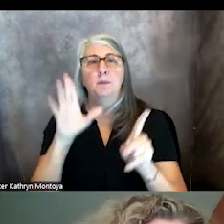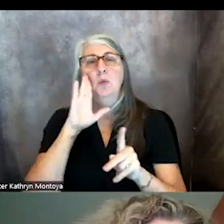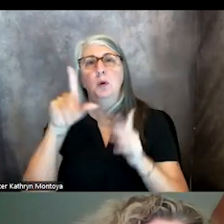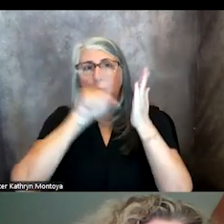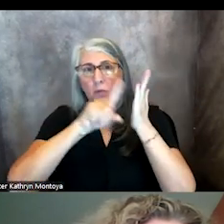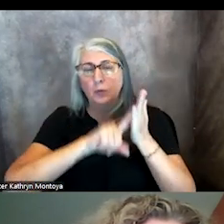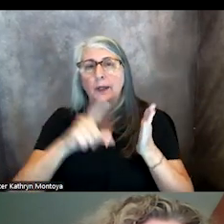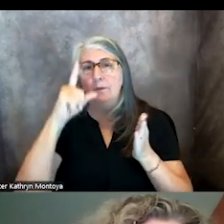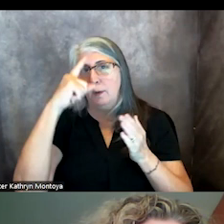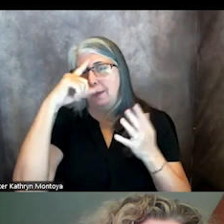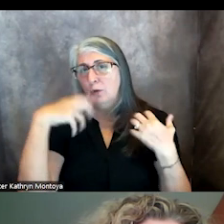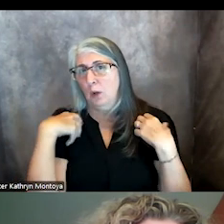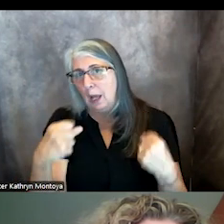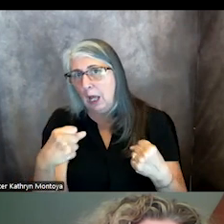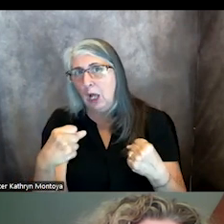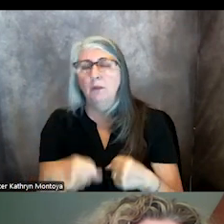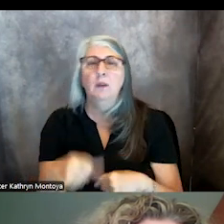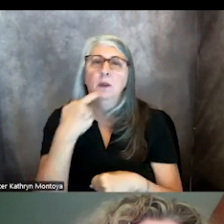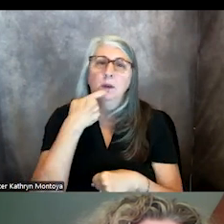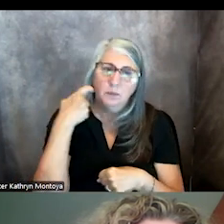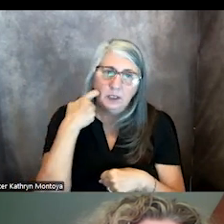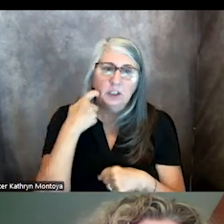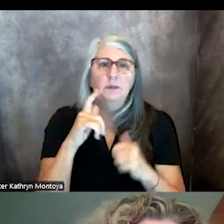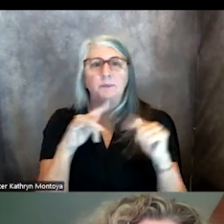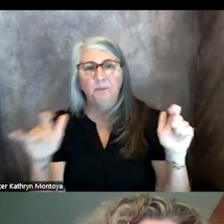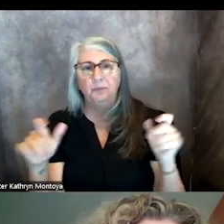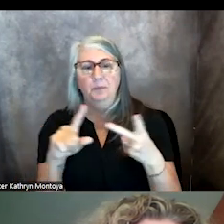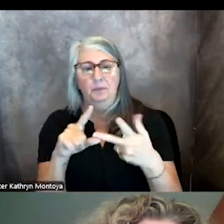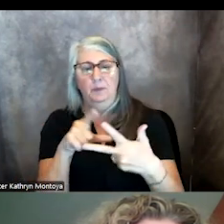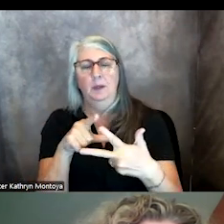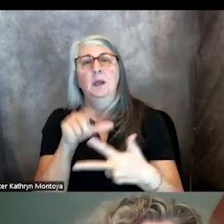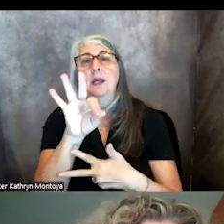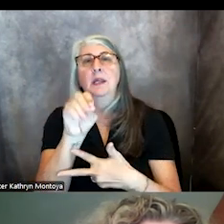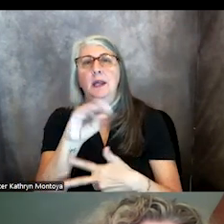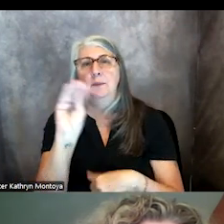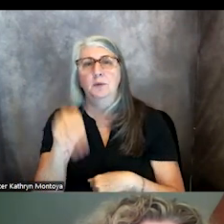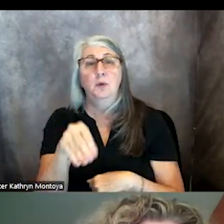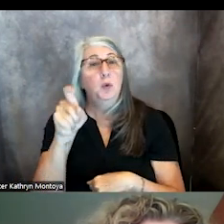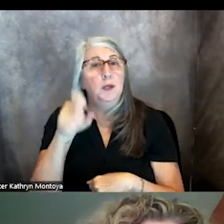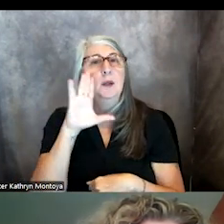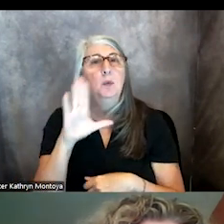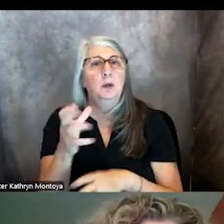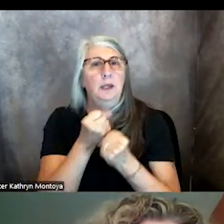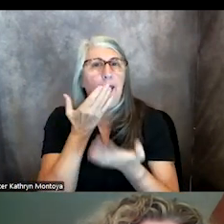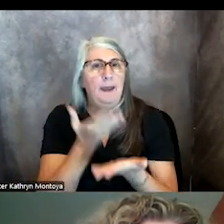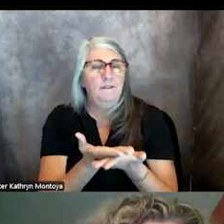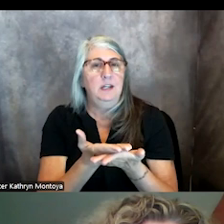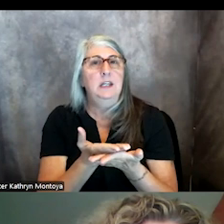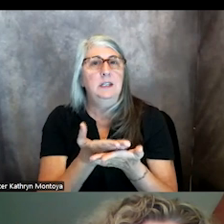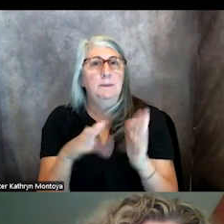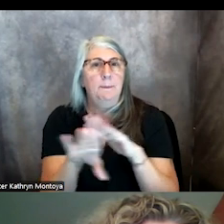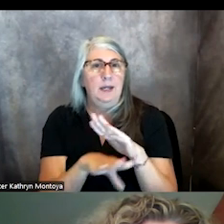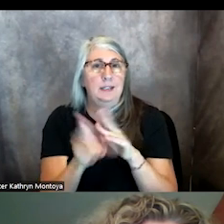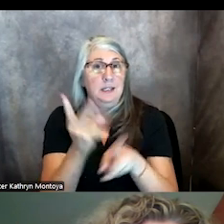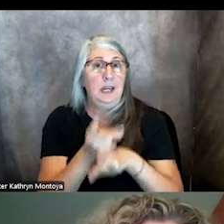use conditions. 90% who need it will receive evidence-based care appropriate for their